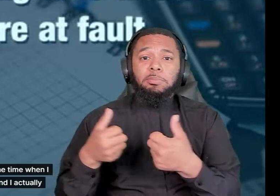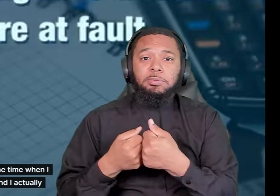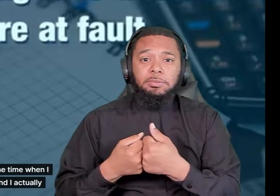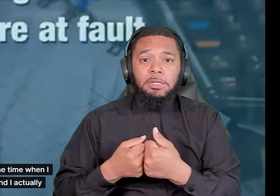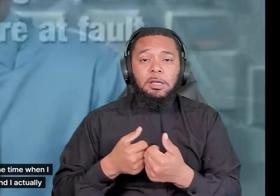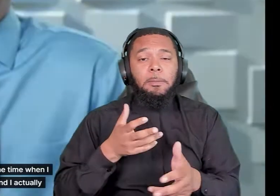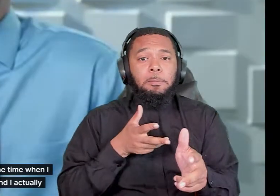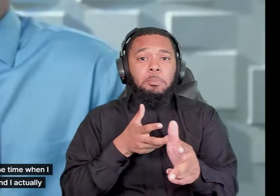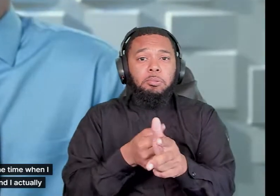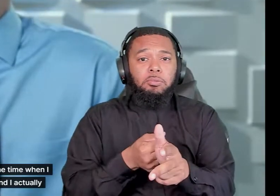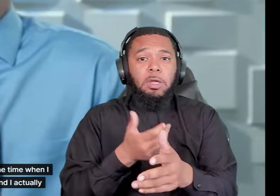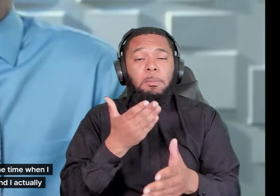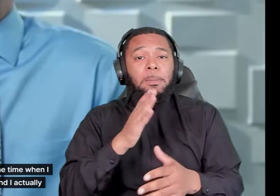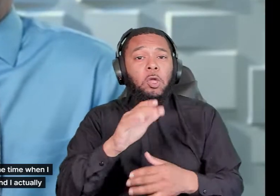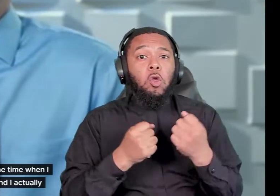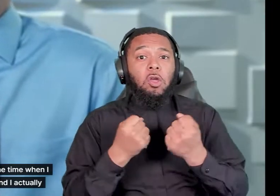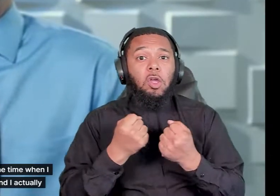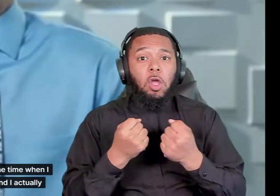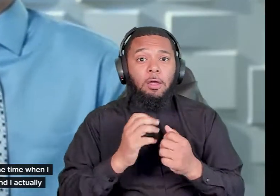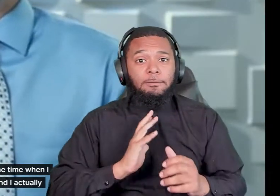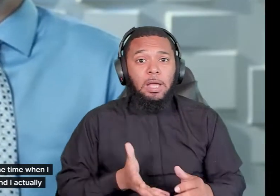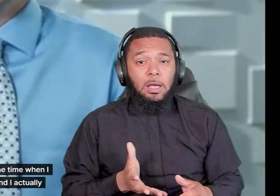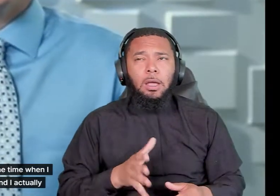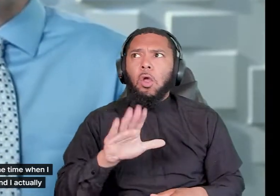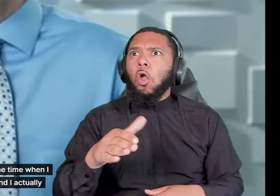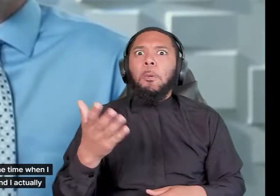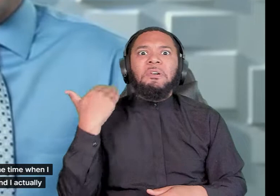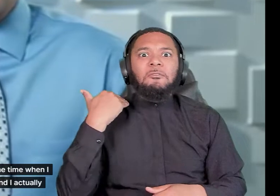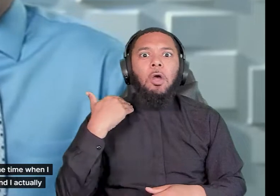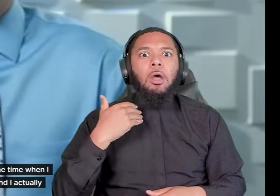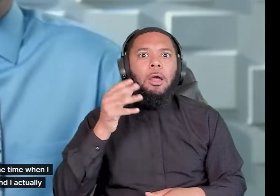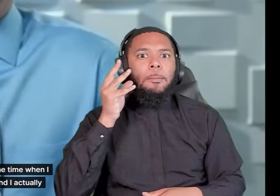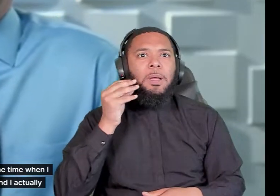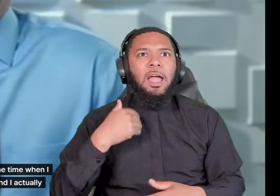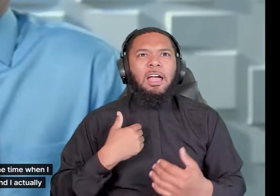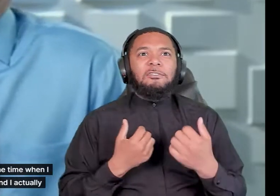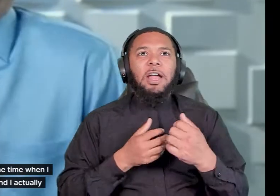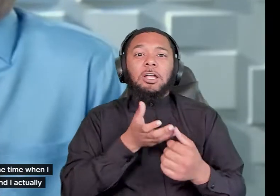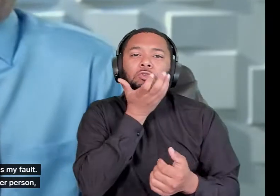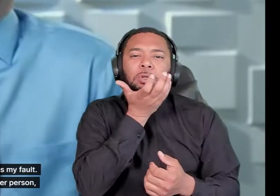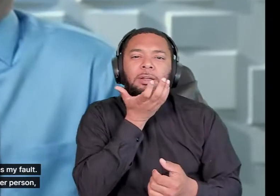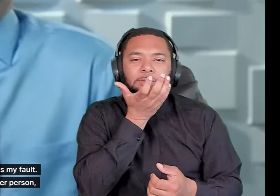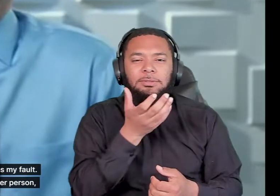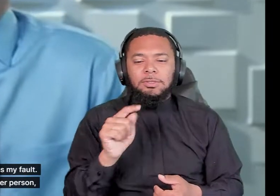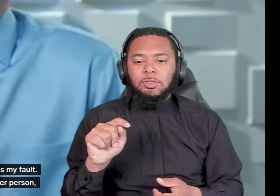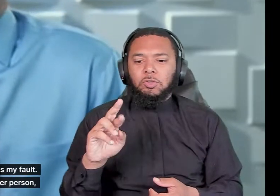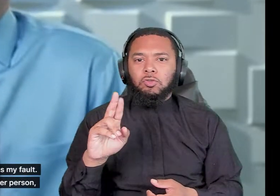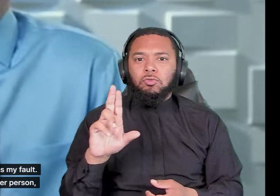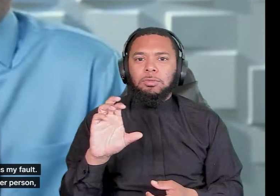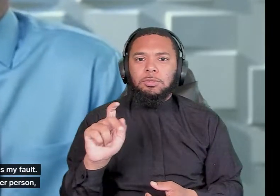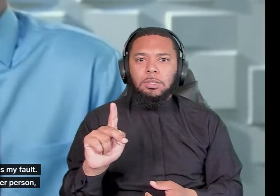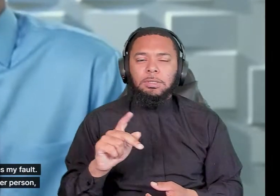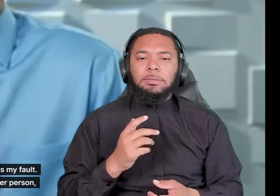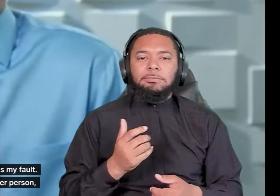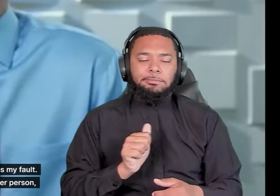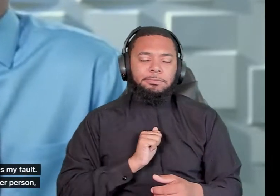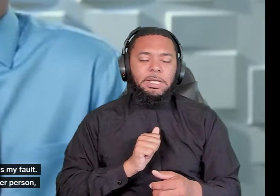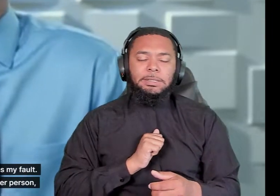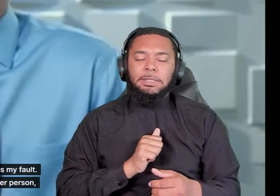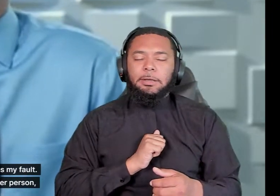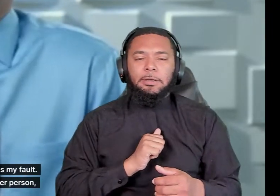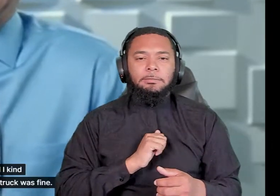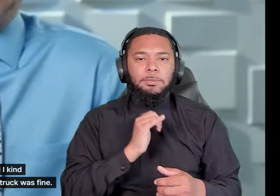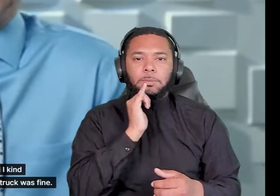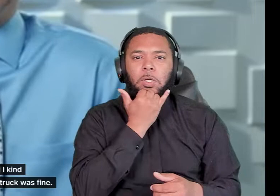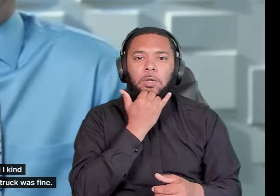may be okay. There was actually one time when I had one truck that I owned, and I actually caused an accident. It was my fault. I pulled out, and